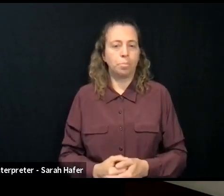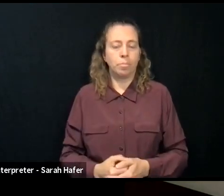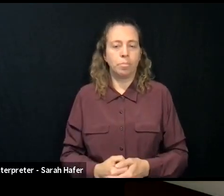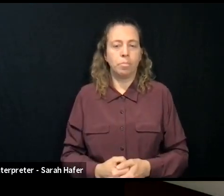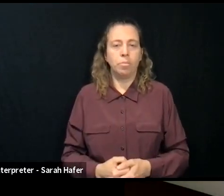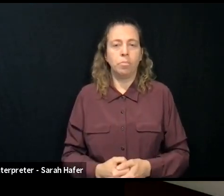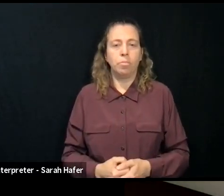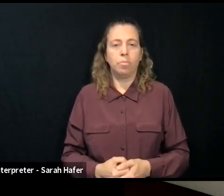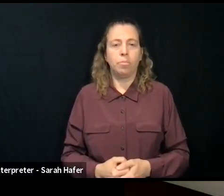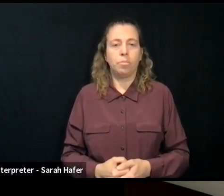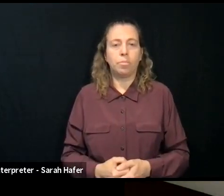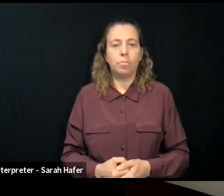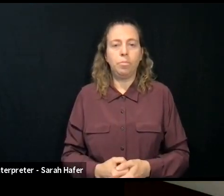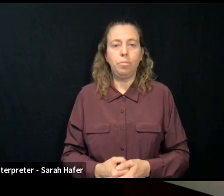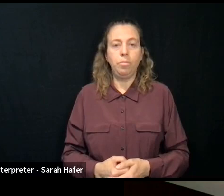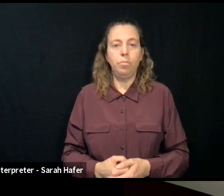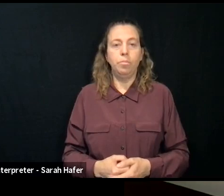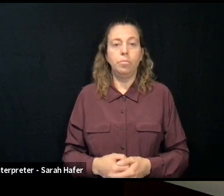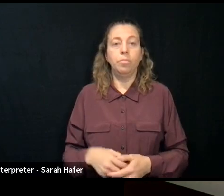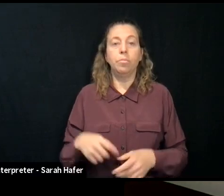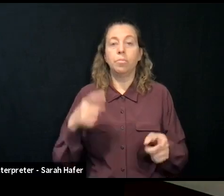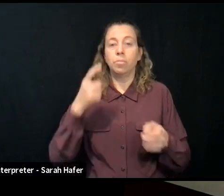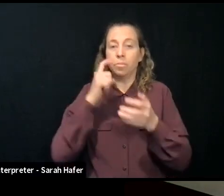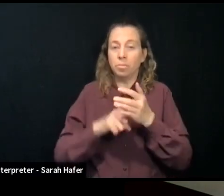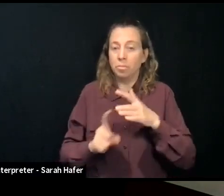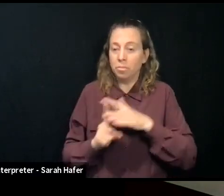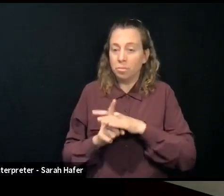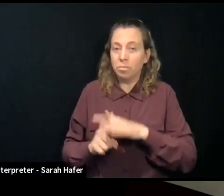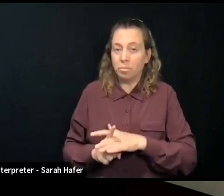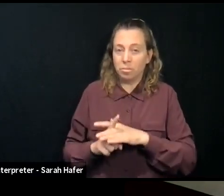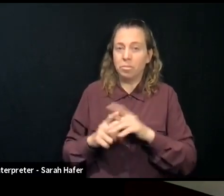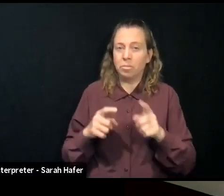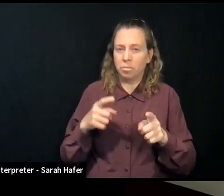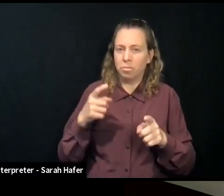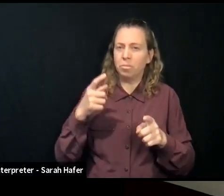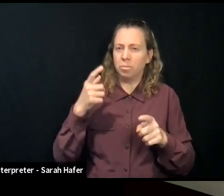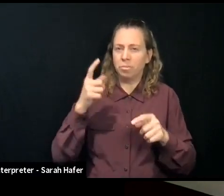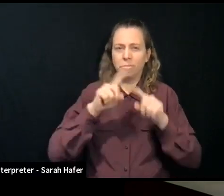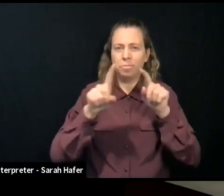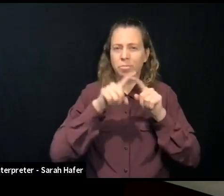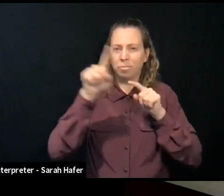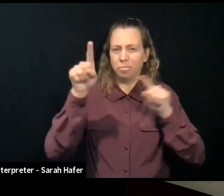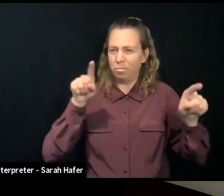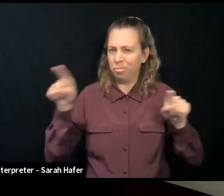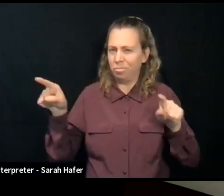positive tests for sequencing, or are you limiting sequencing to breakthrough cases?